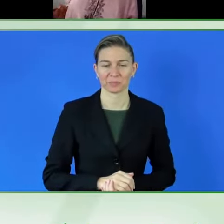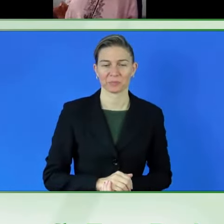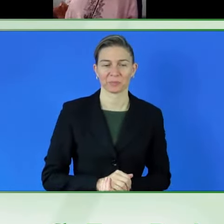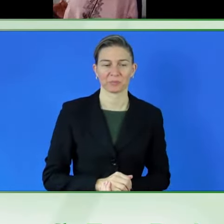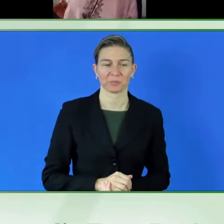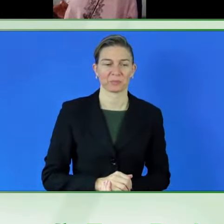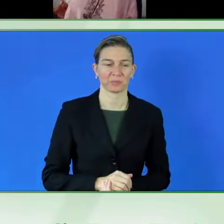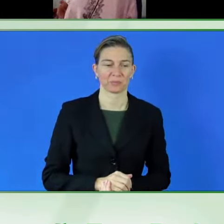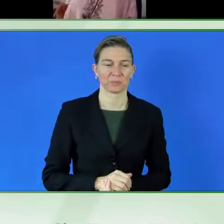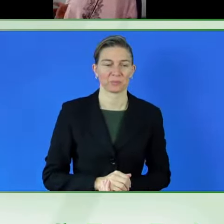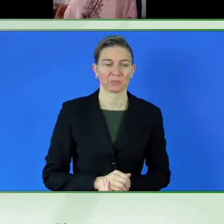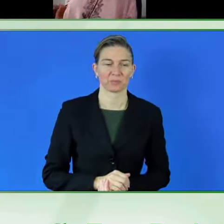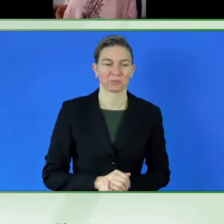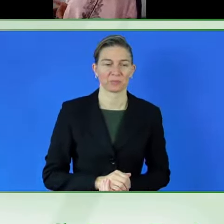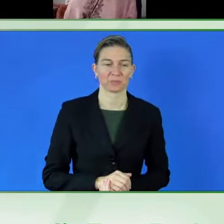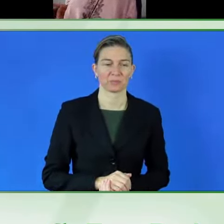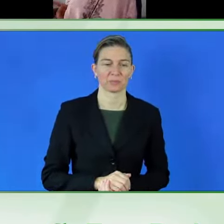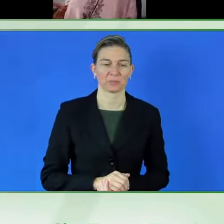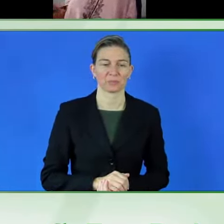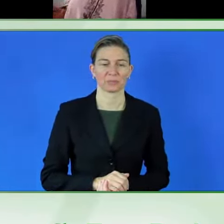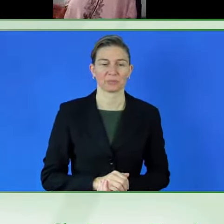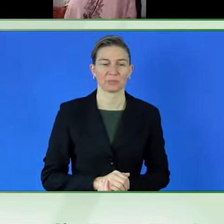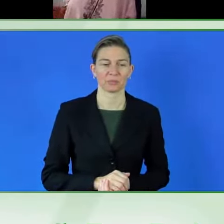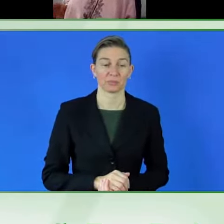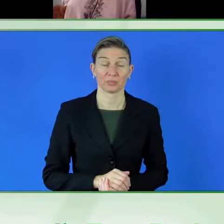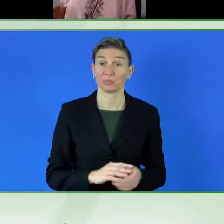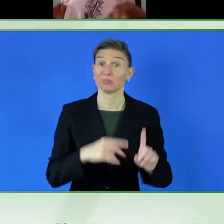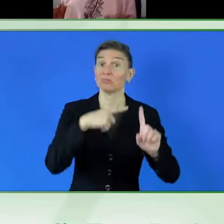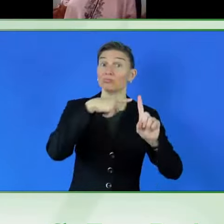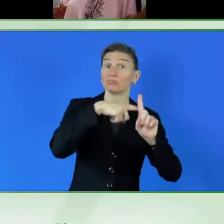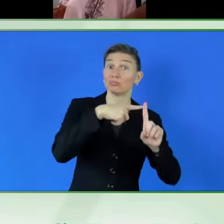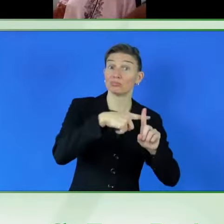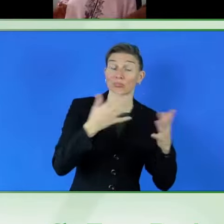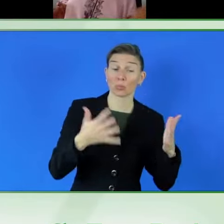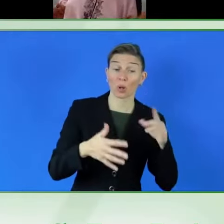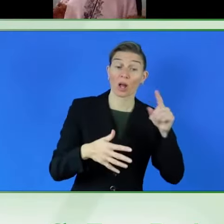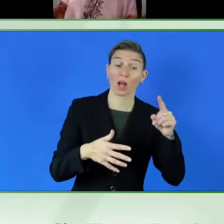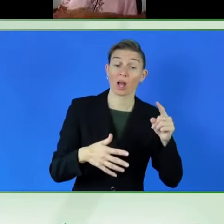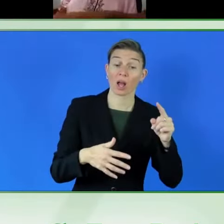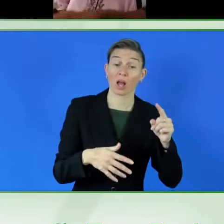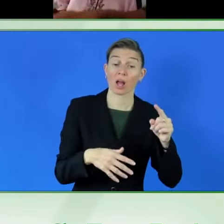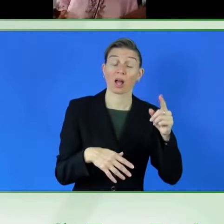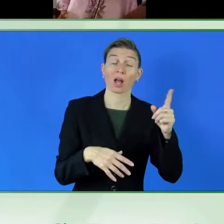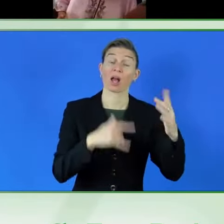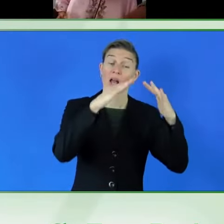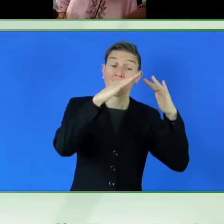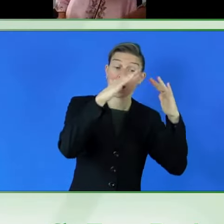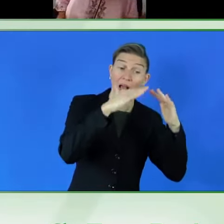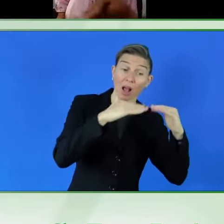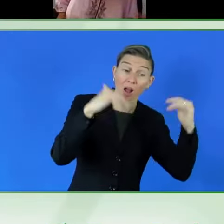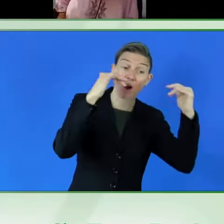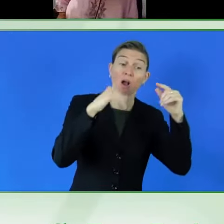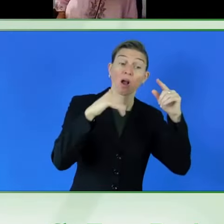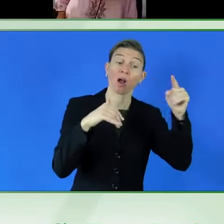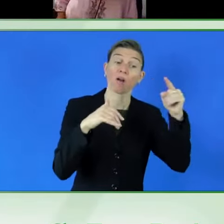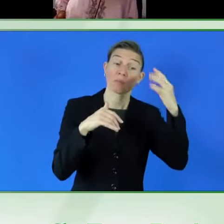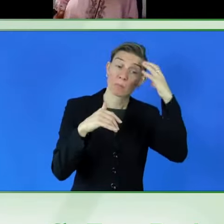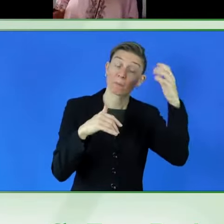of India has policies for accessible infrastructure